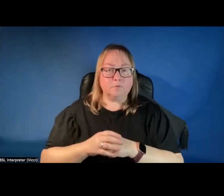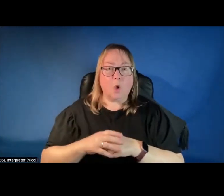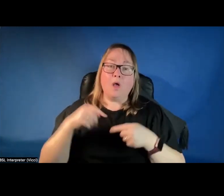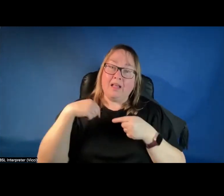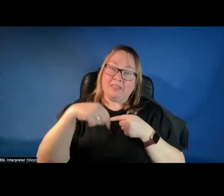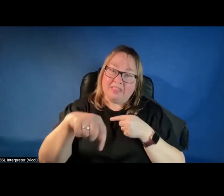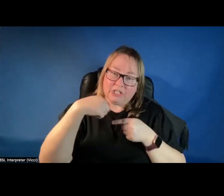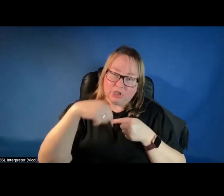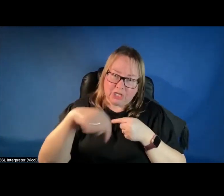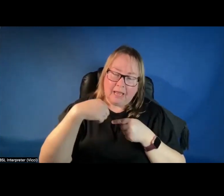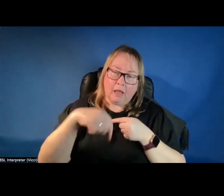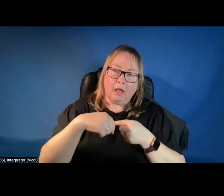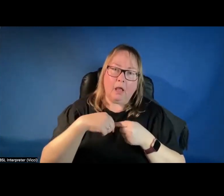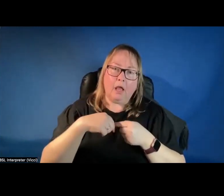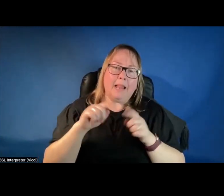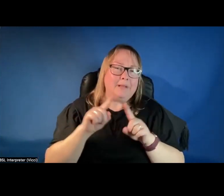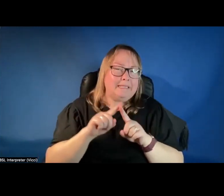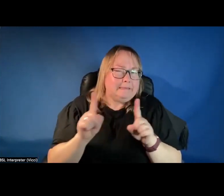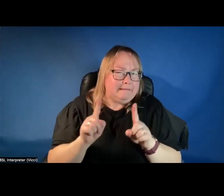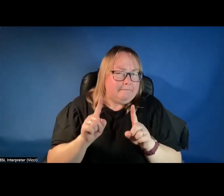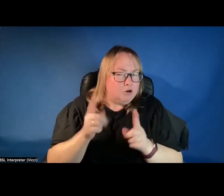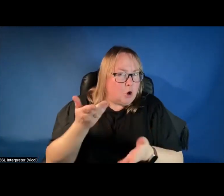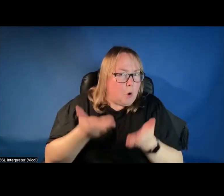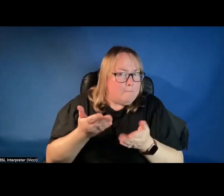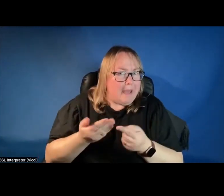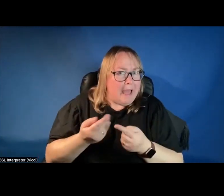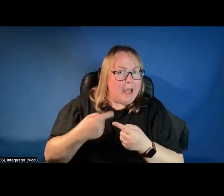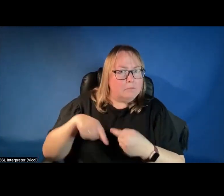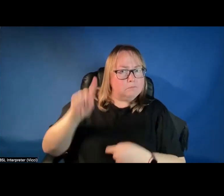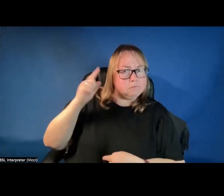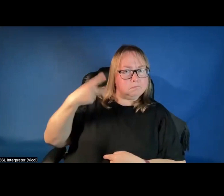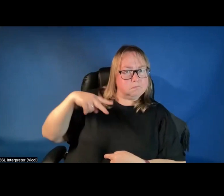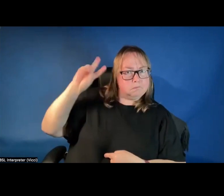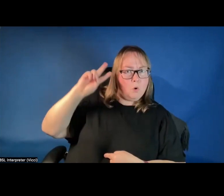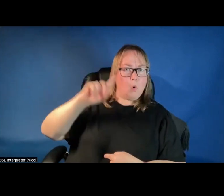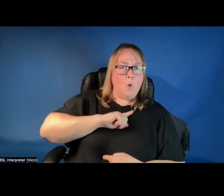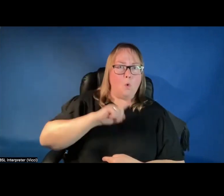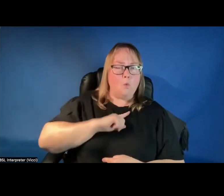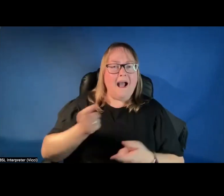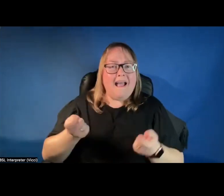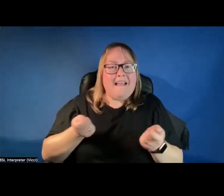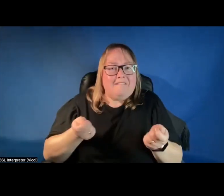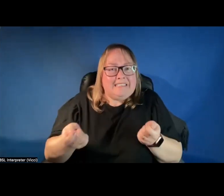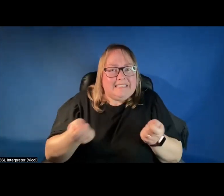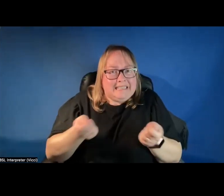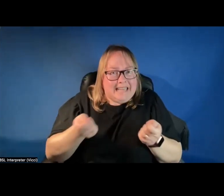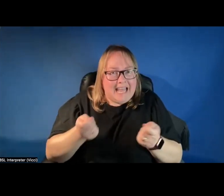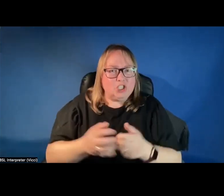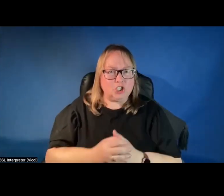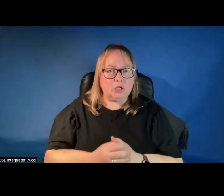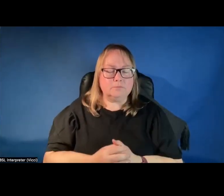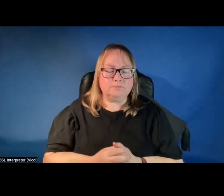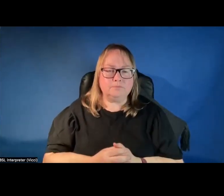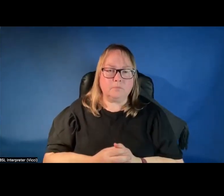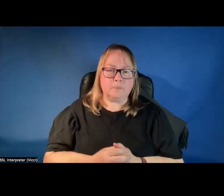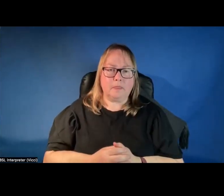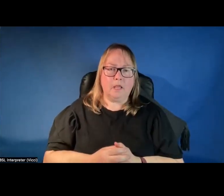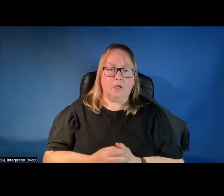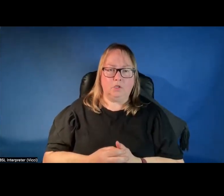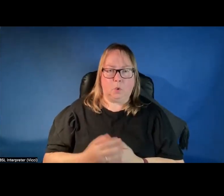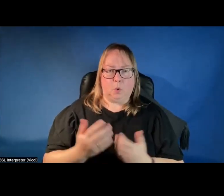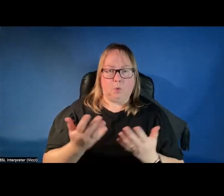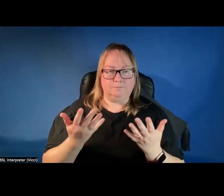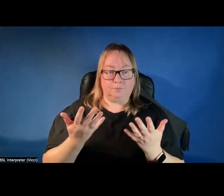is facilitation. So where up until these 2 sessions